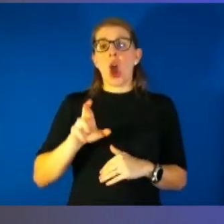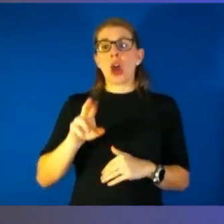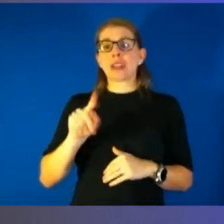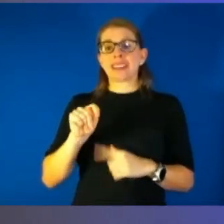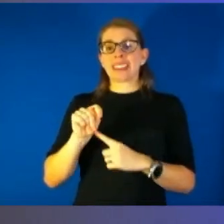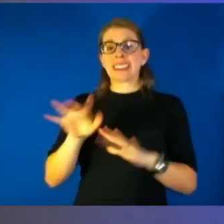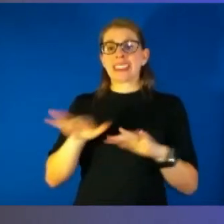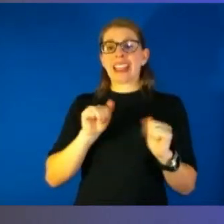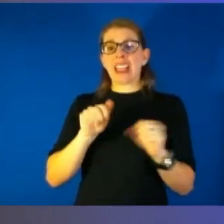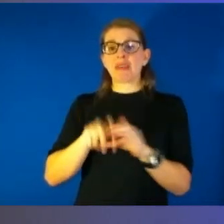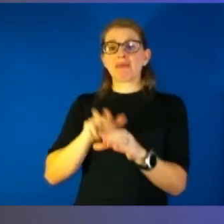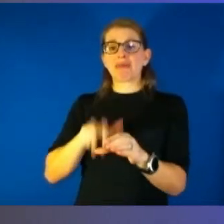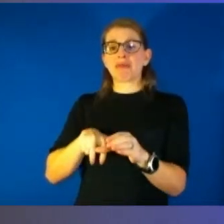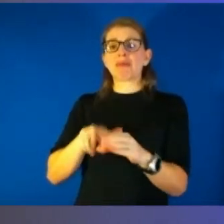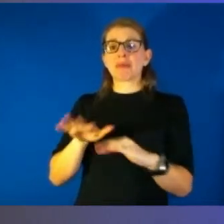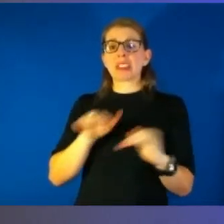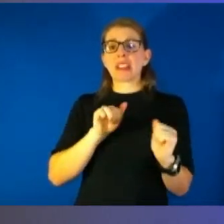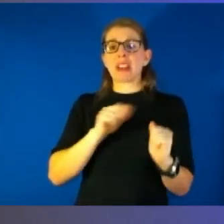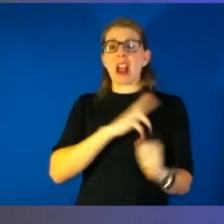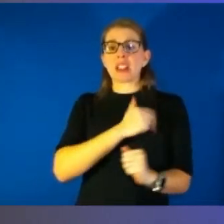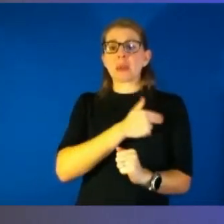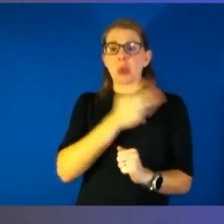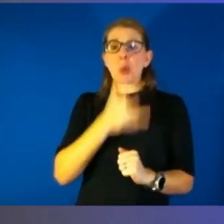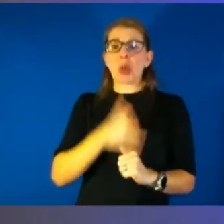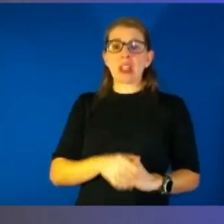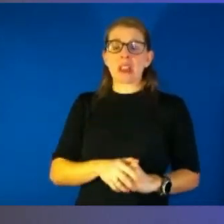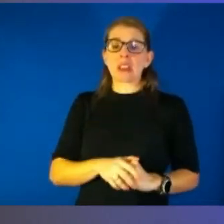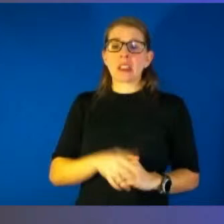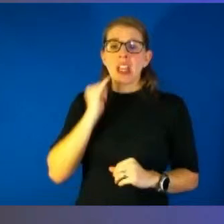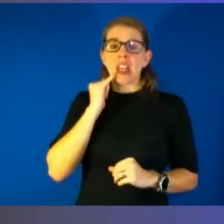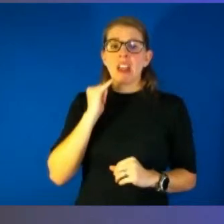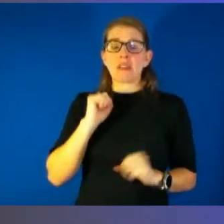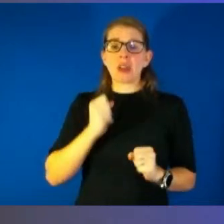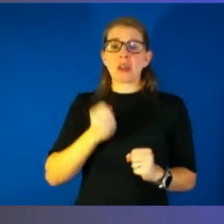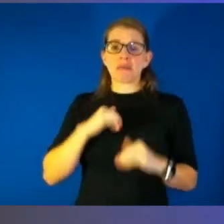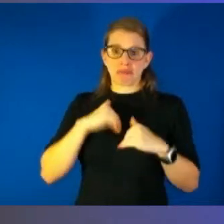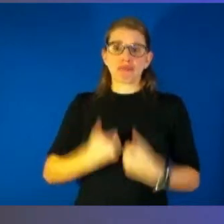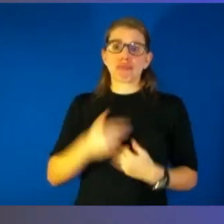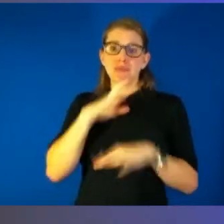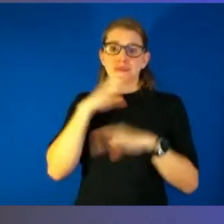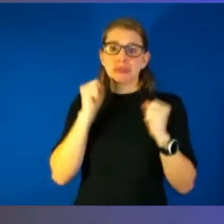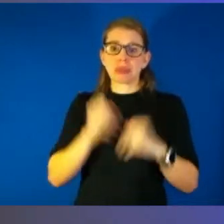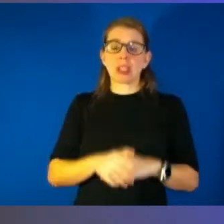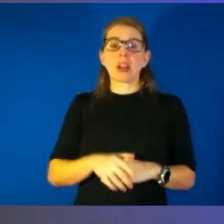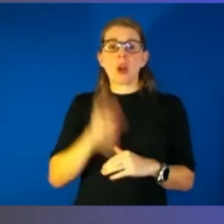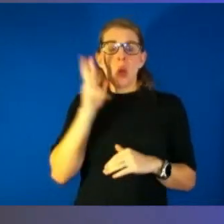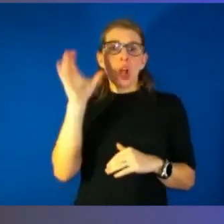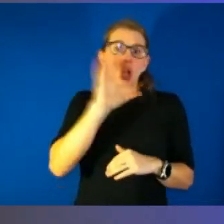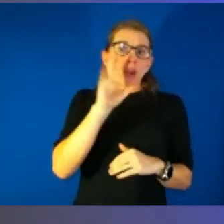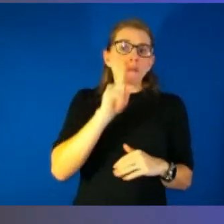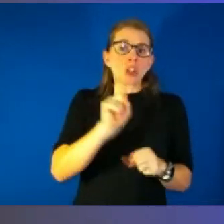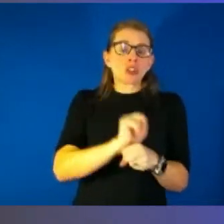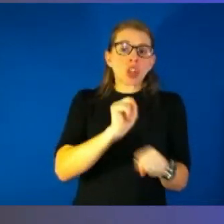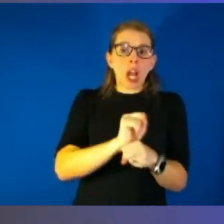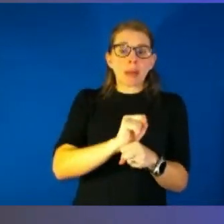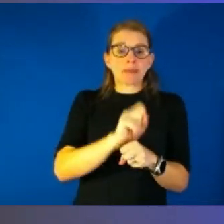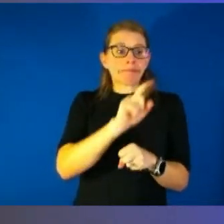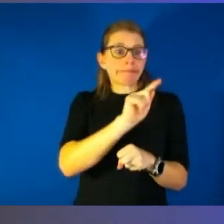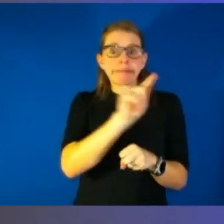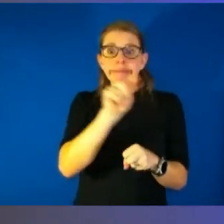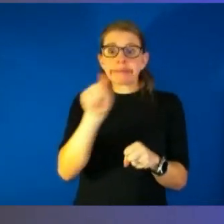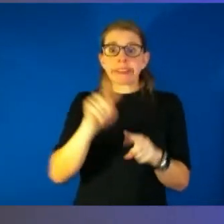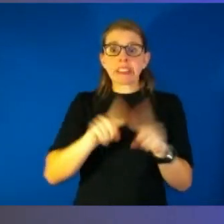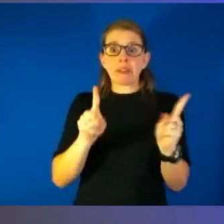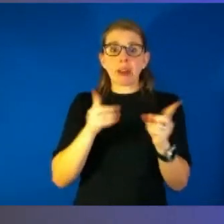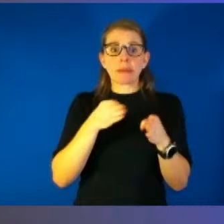the hospital and finding jobs elsewhere, not necessarily in healthcare, but